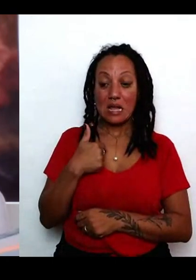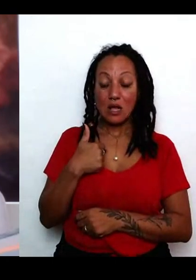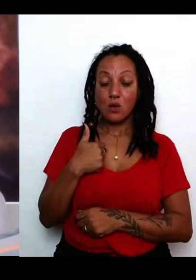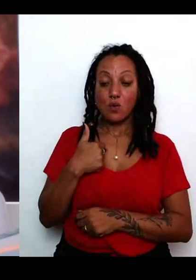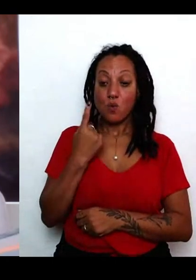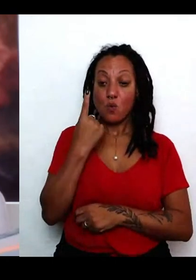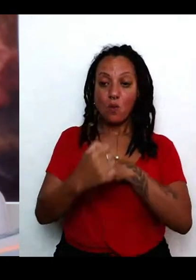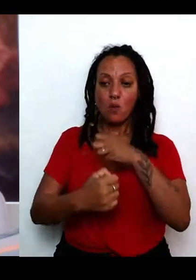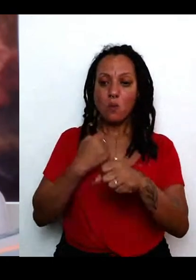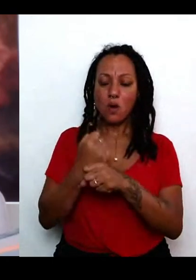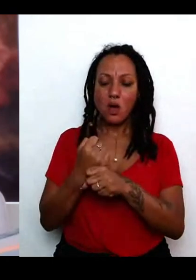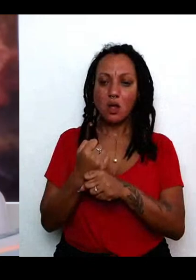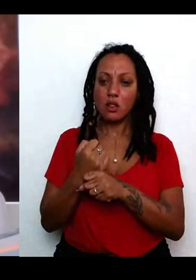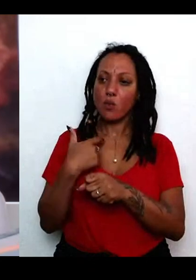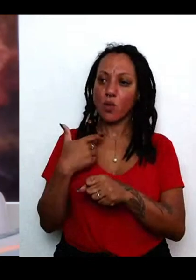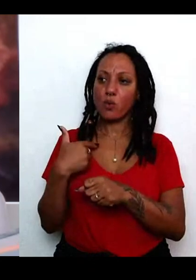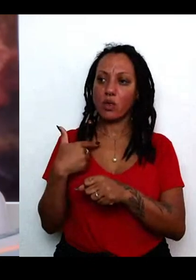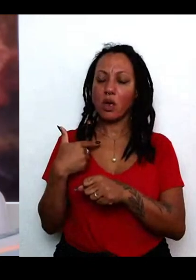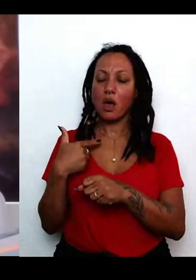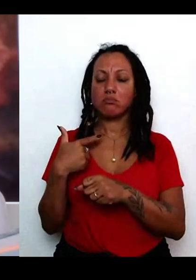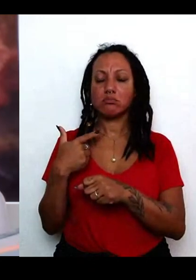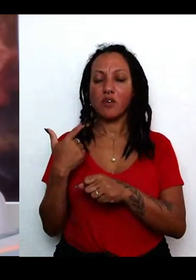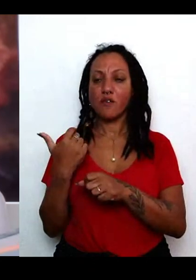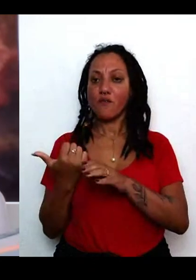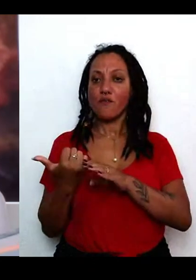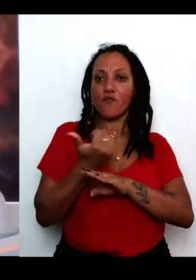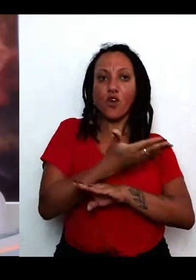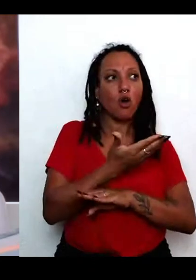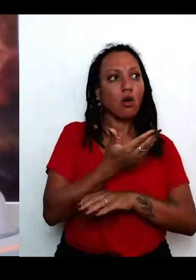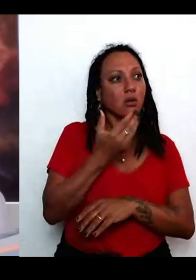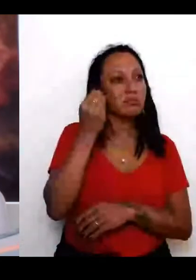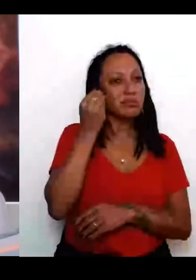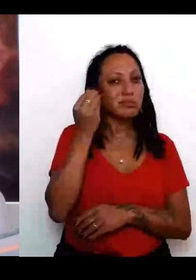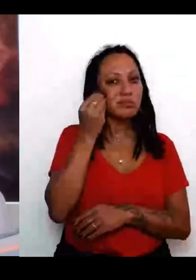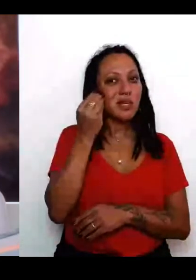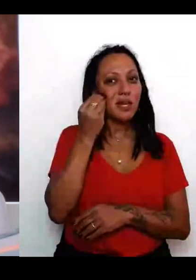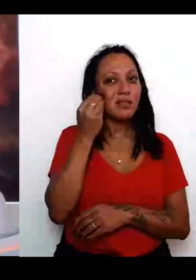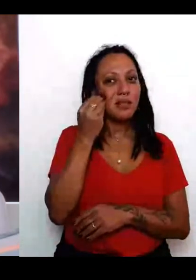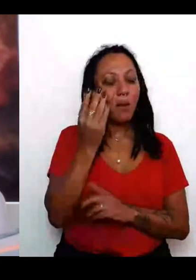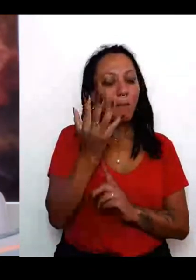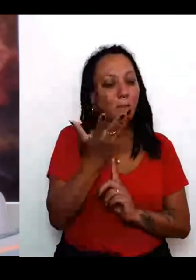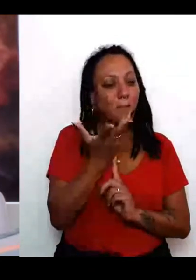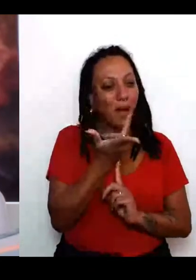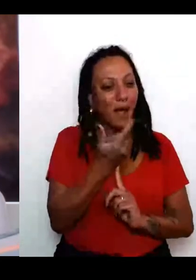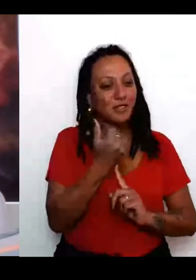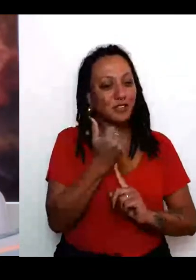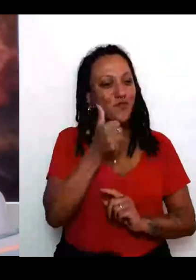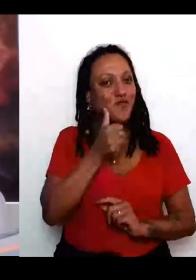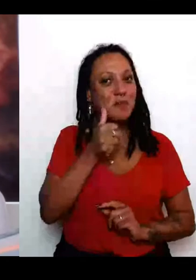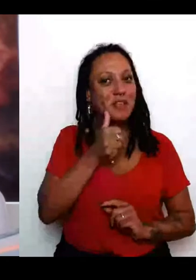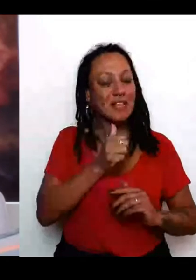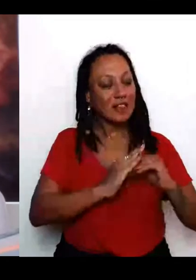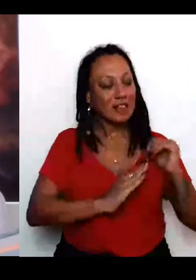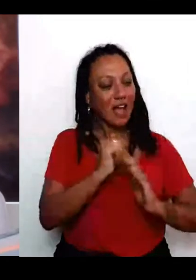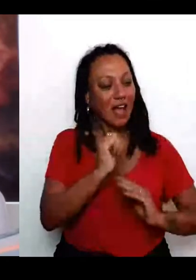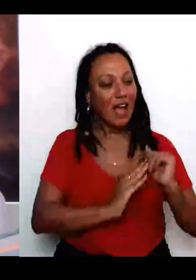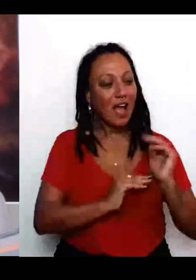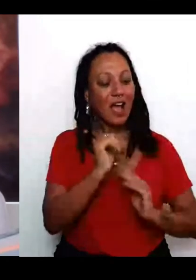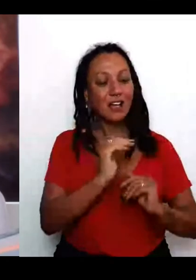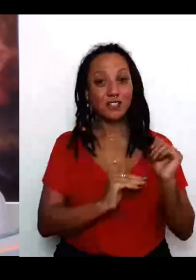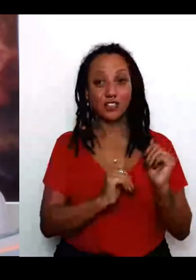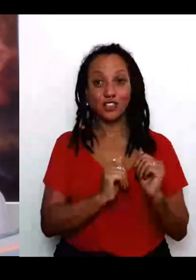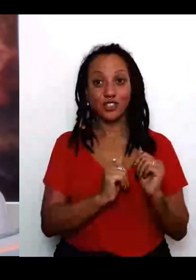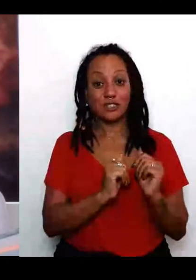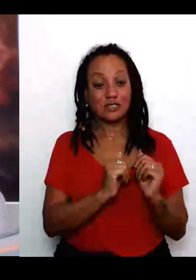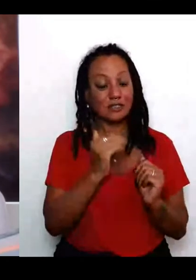and feminist art education and so there was definitely in that work a gesture